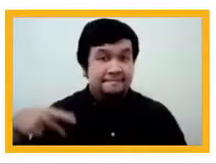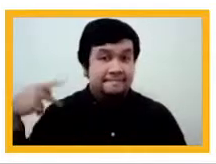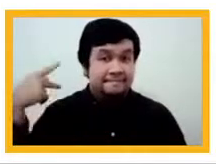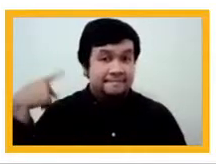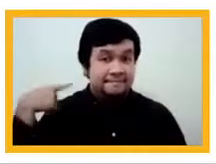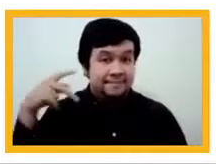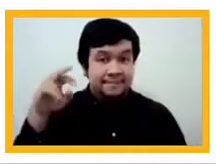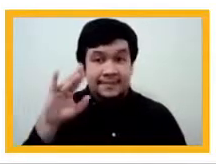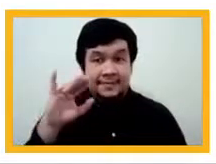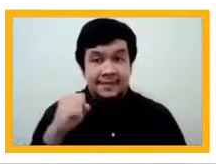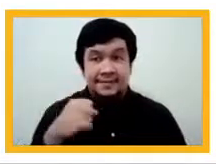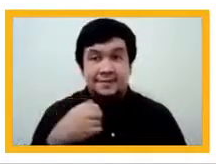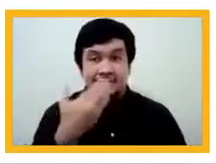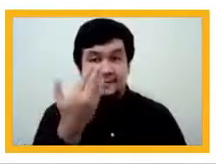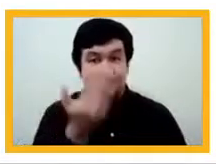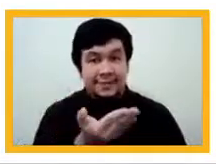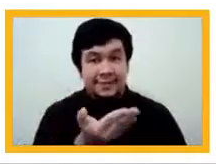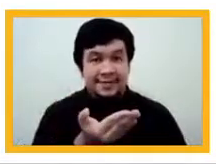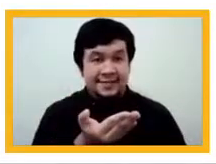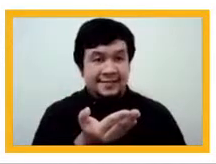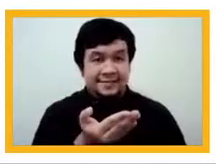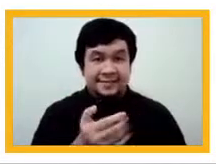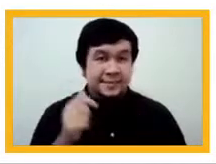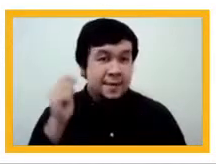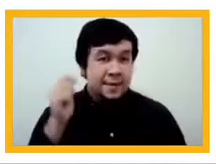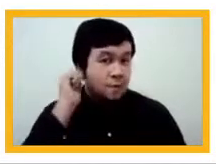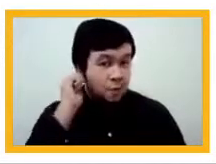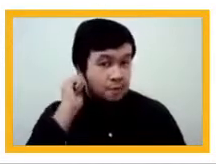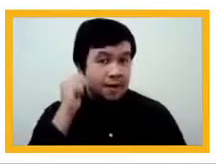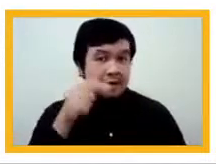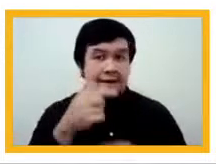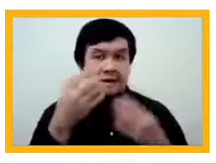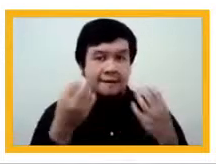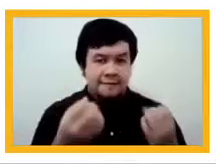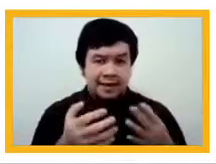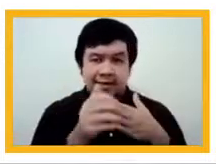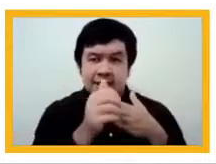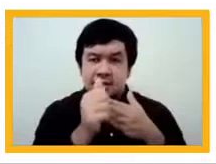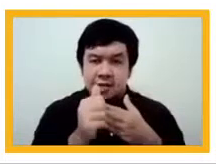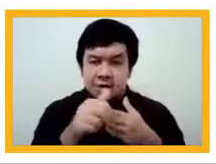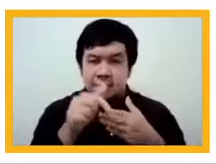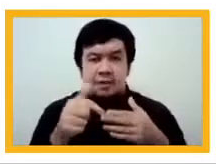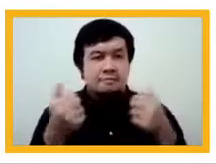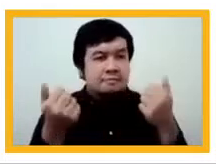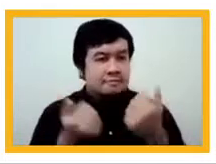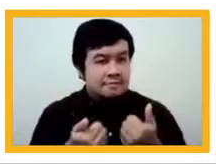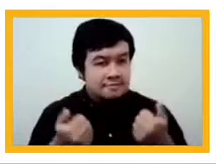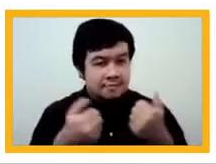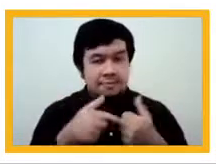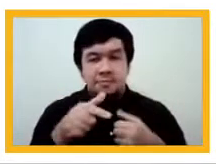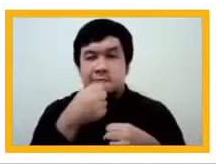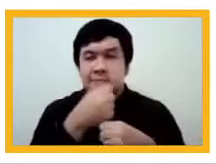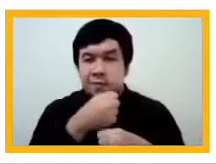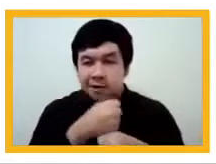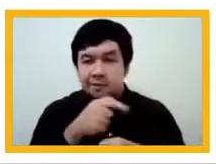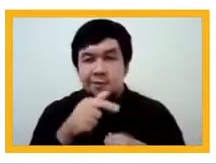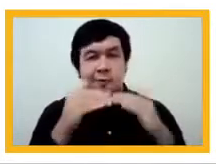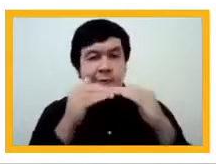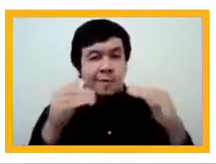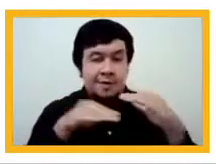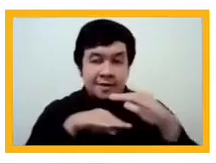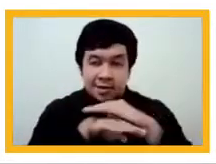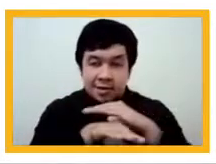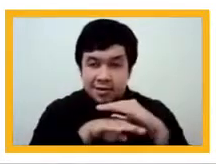is really leading some of the greatest efforts on advancing equal access to cyber education, and Indonesia is one of the